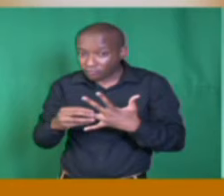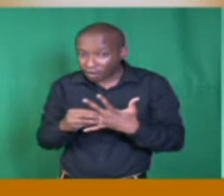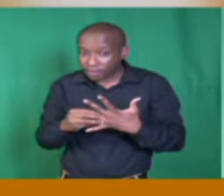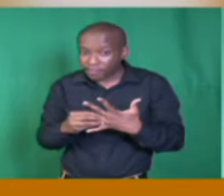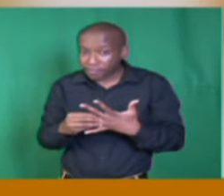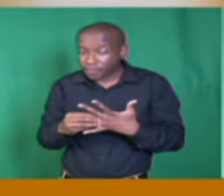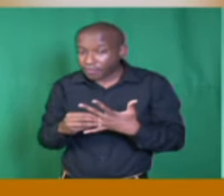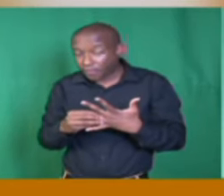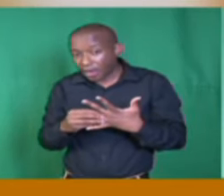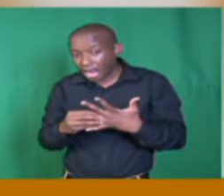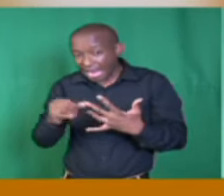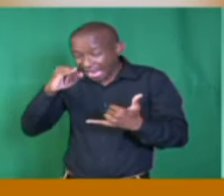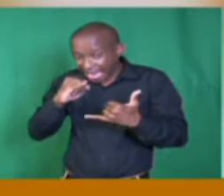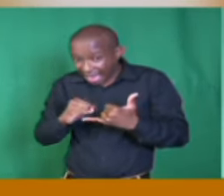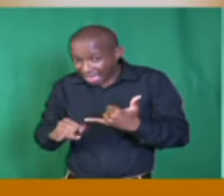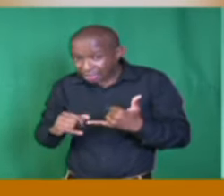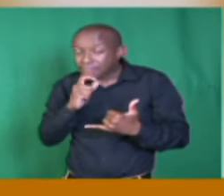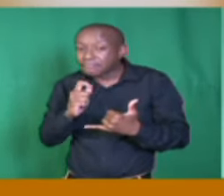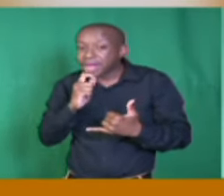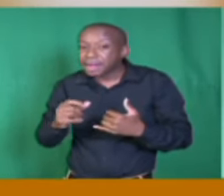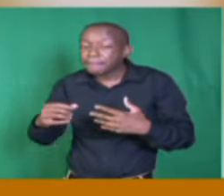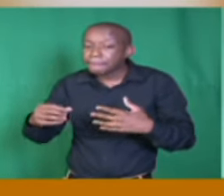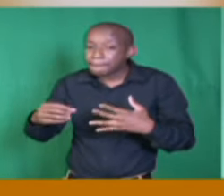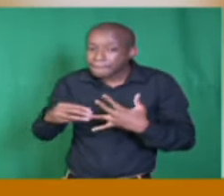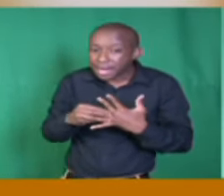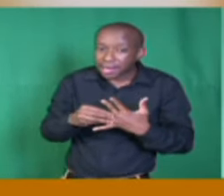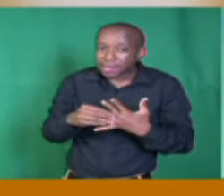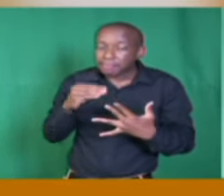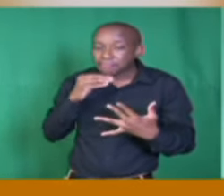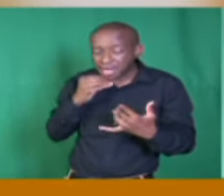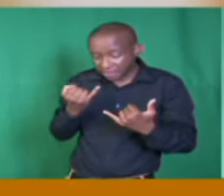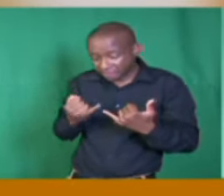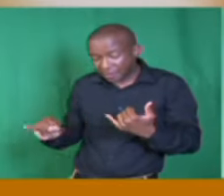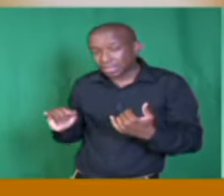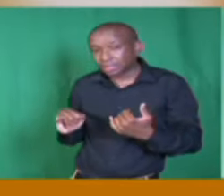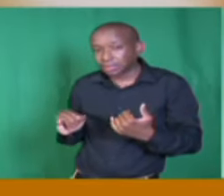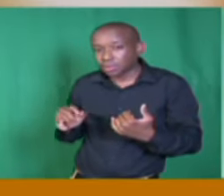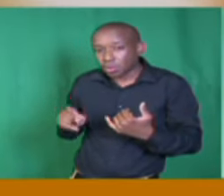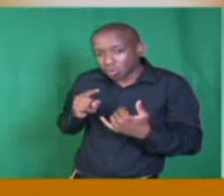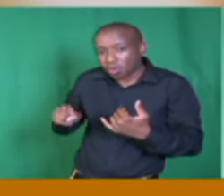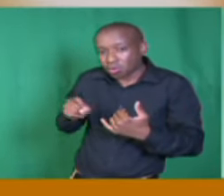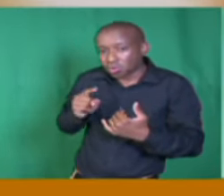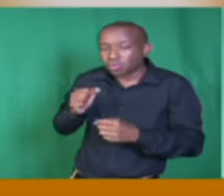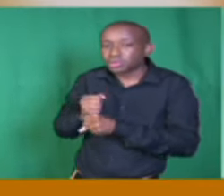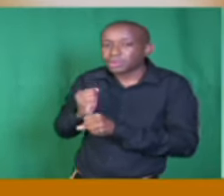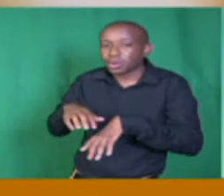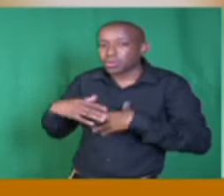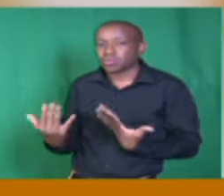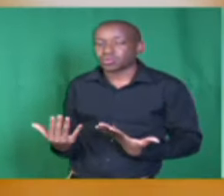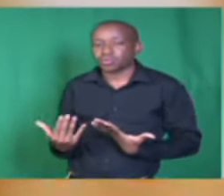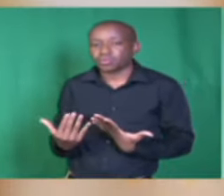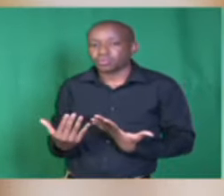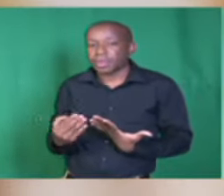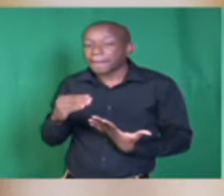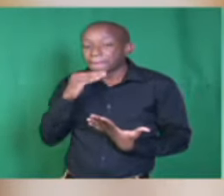will belong to the last husband, that will mean the first six marriages were invalid. So